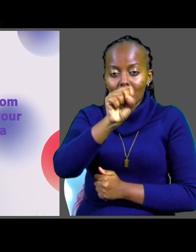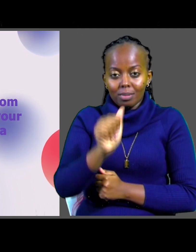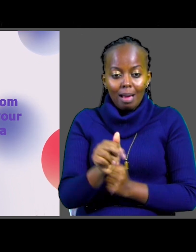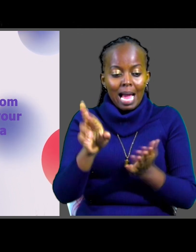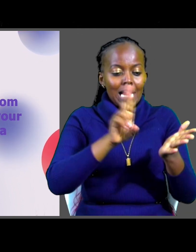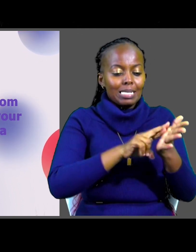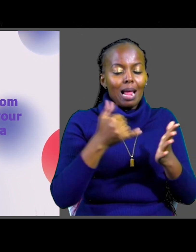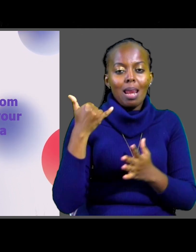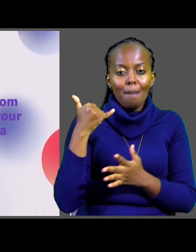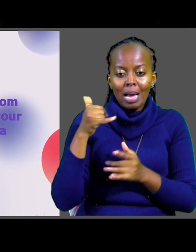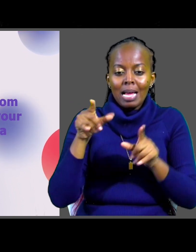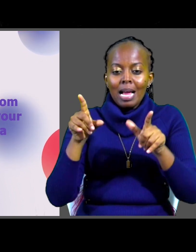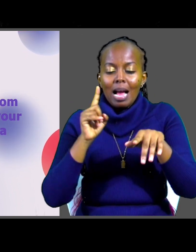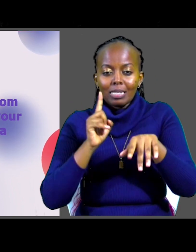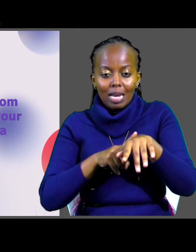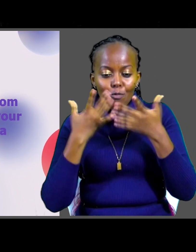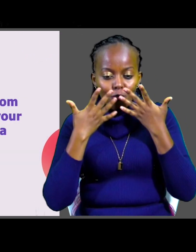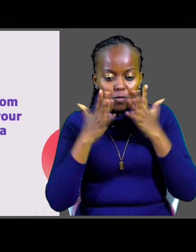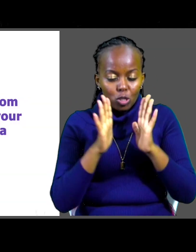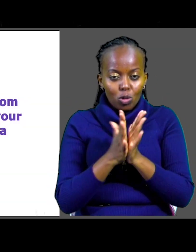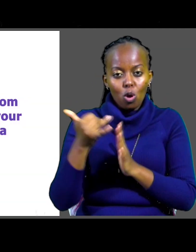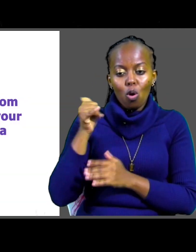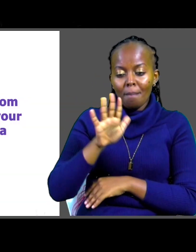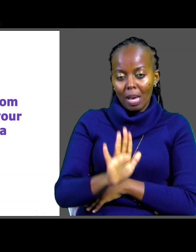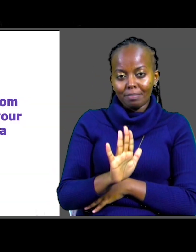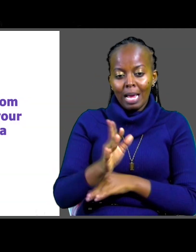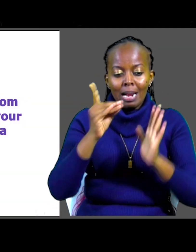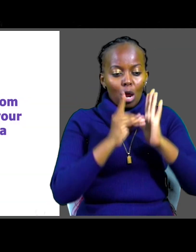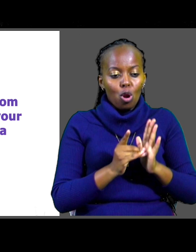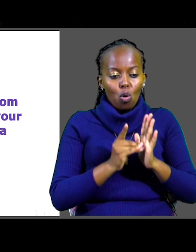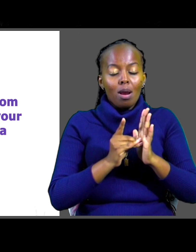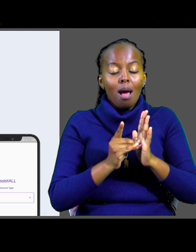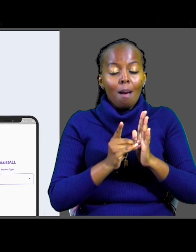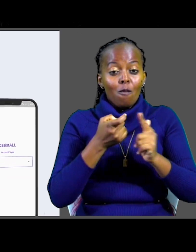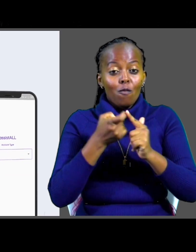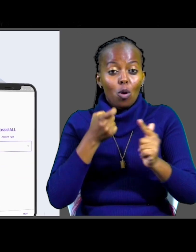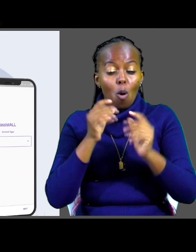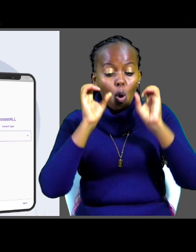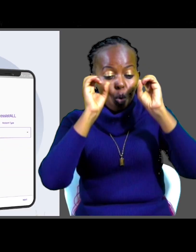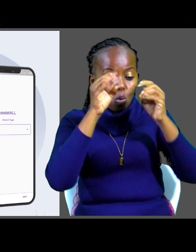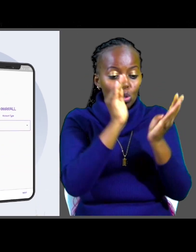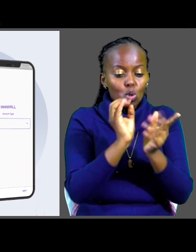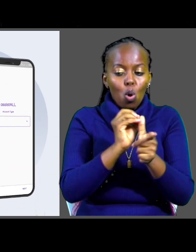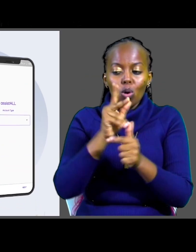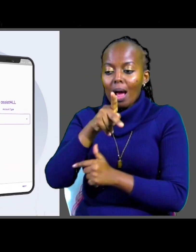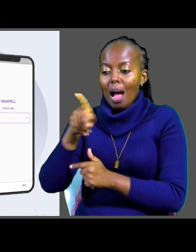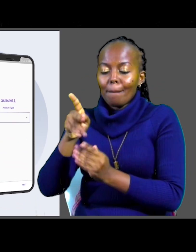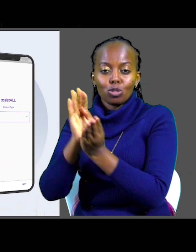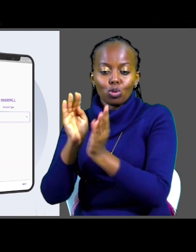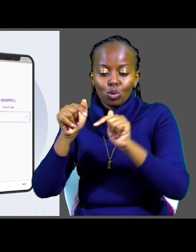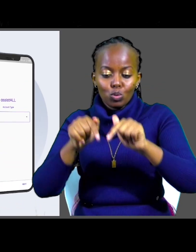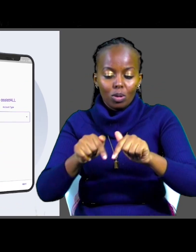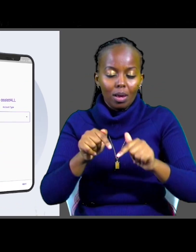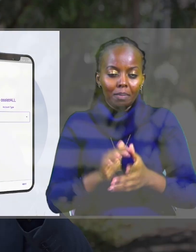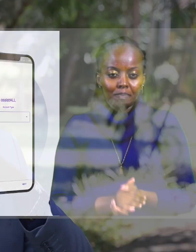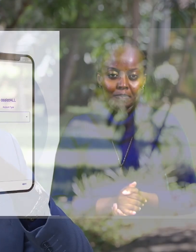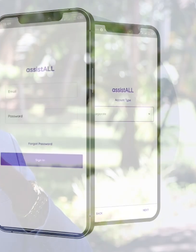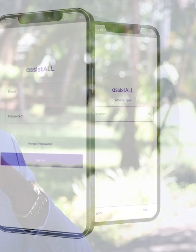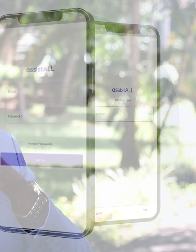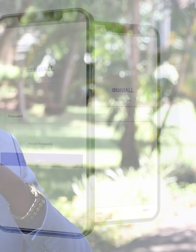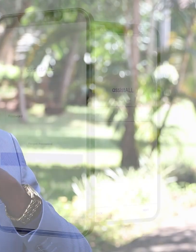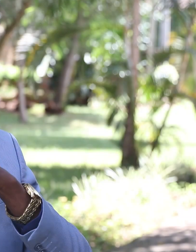to communicate through the app. So this has been very effective, in which you profile interpreters, then what happens after downloading the app, you are